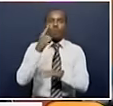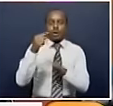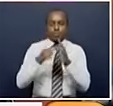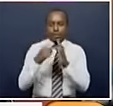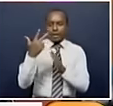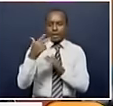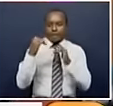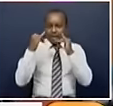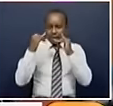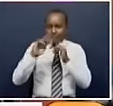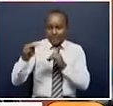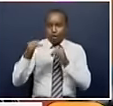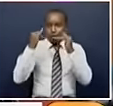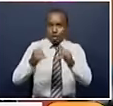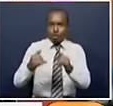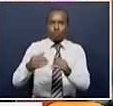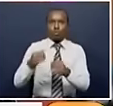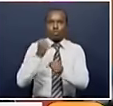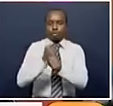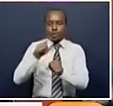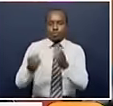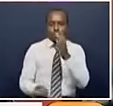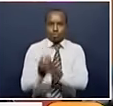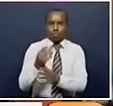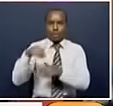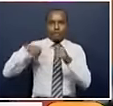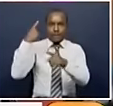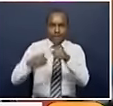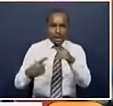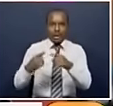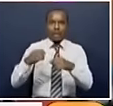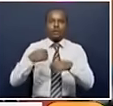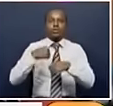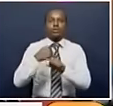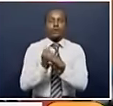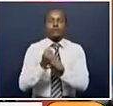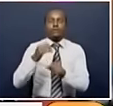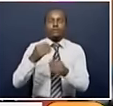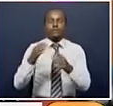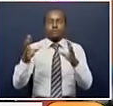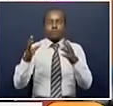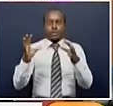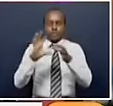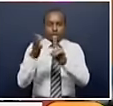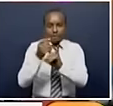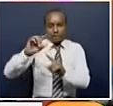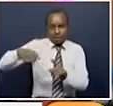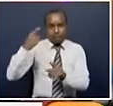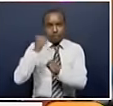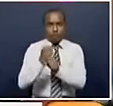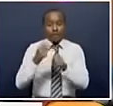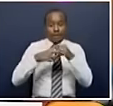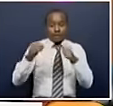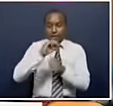new employment places need to be created annually to meet the rising demand for jobs. The challenge is that 70%